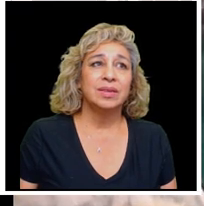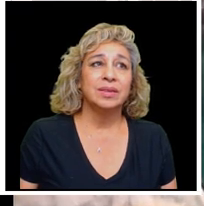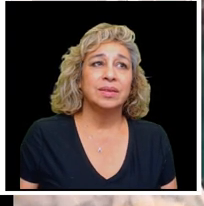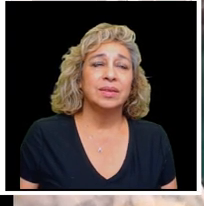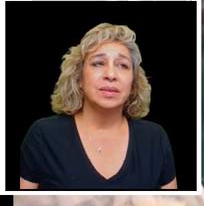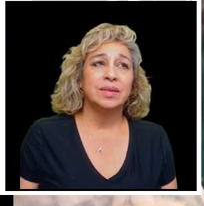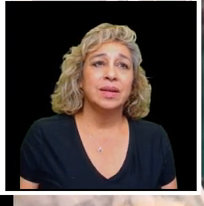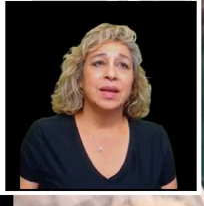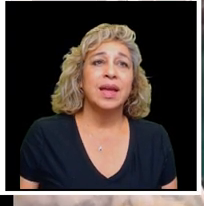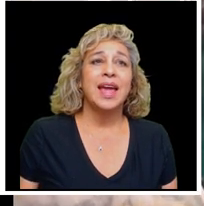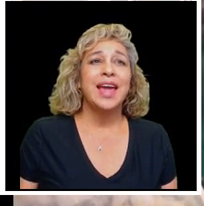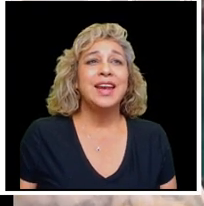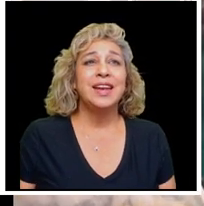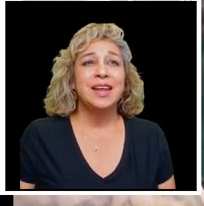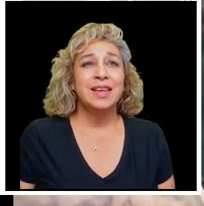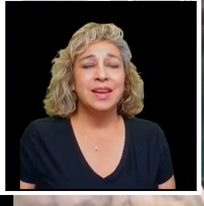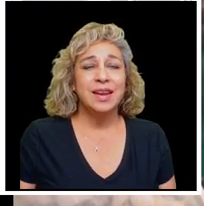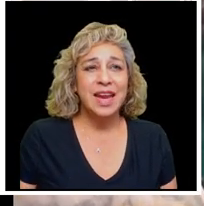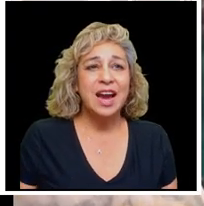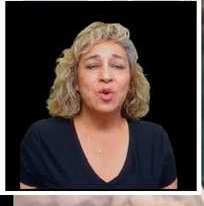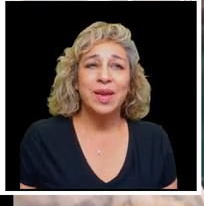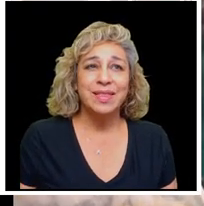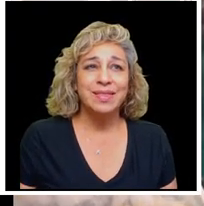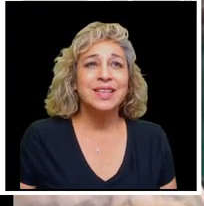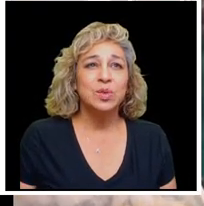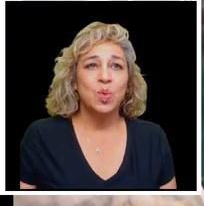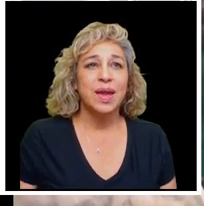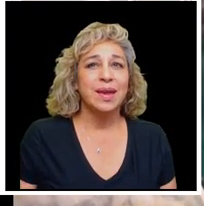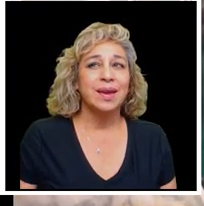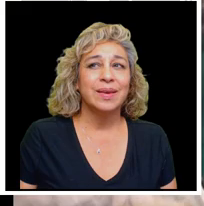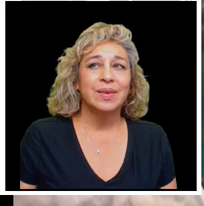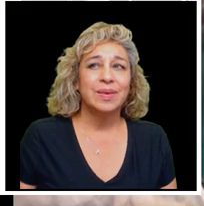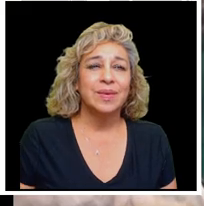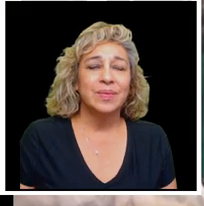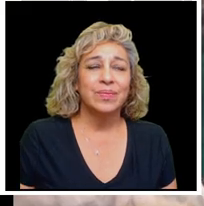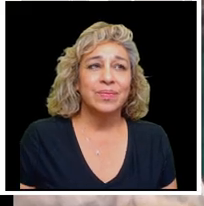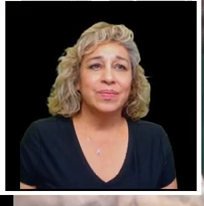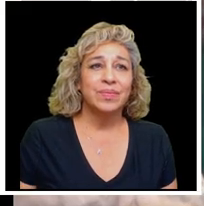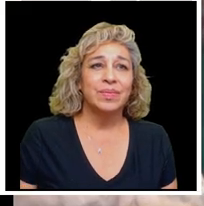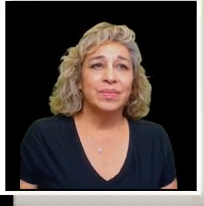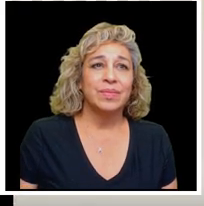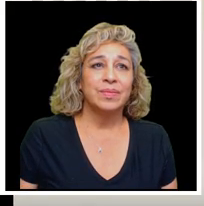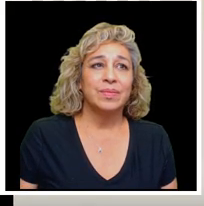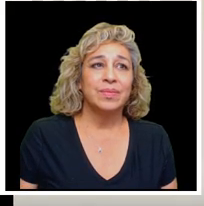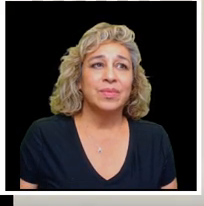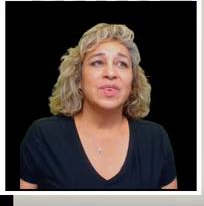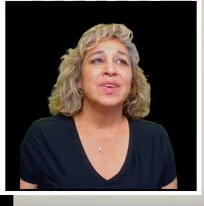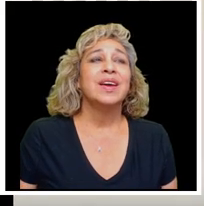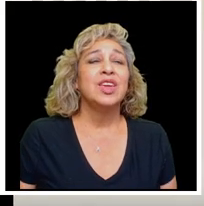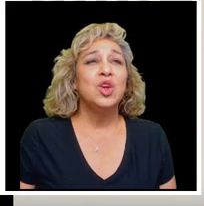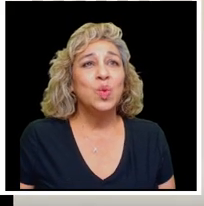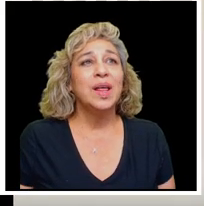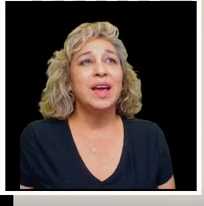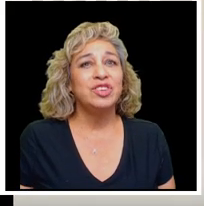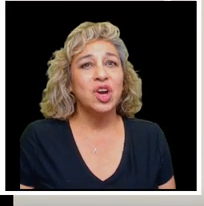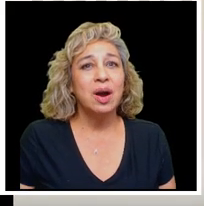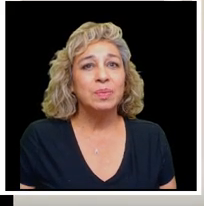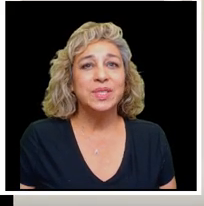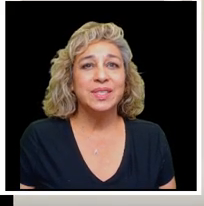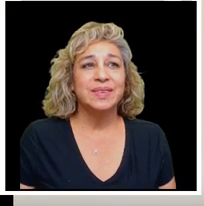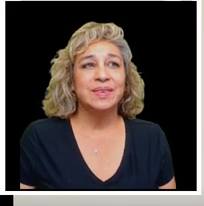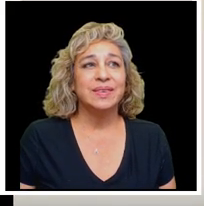and now in this way you will have